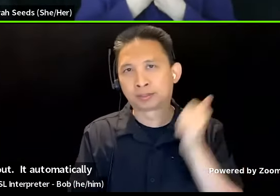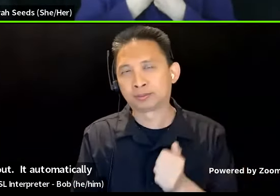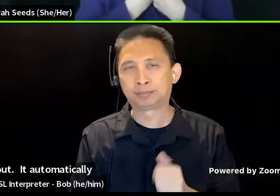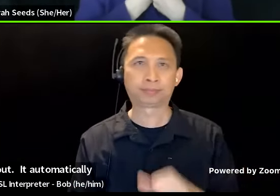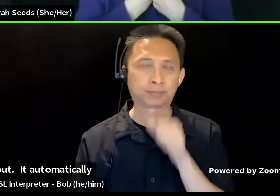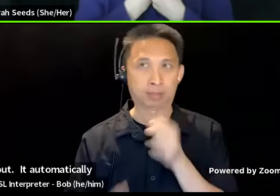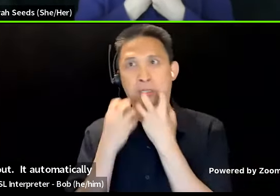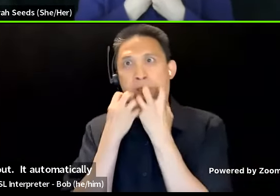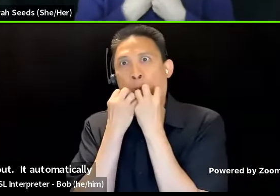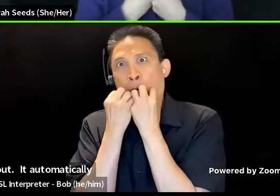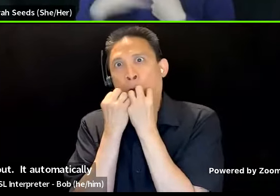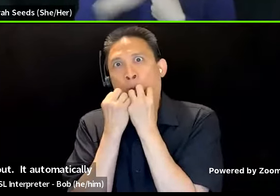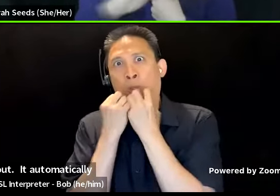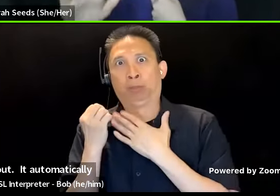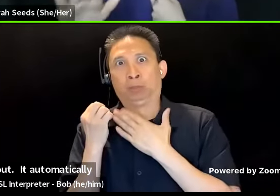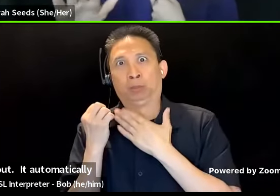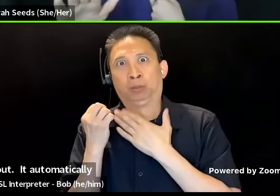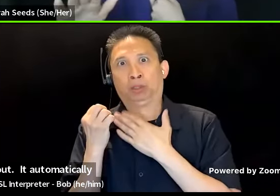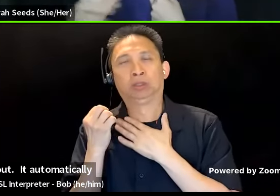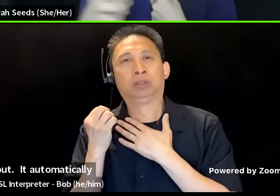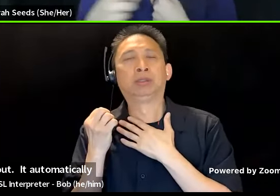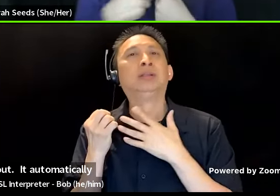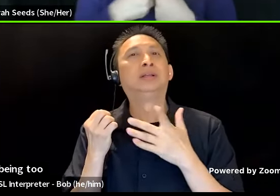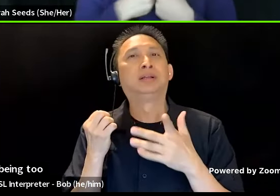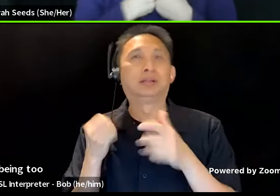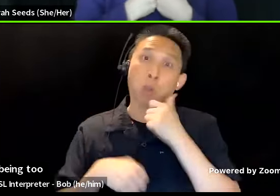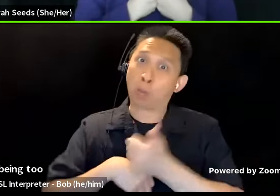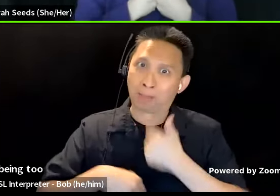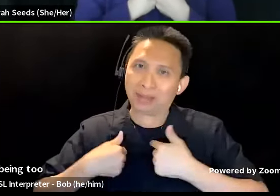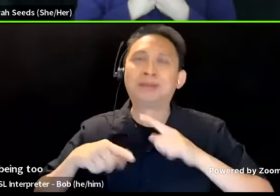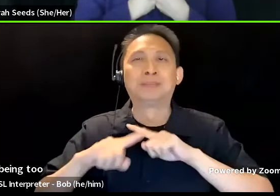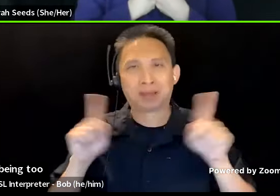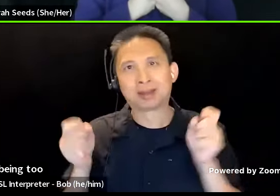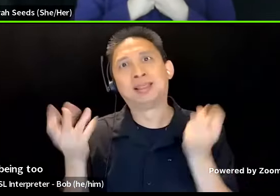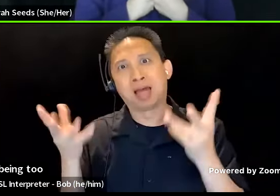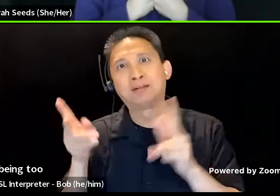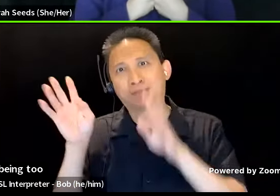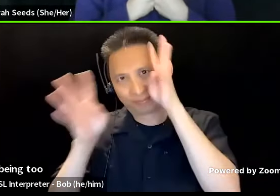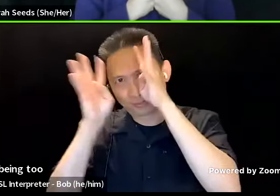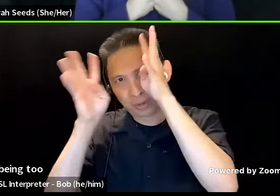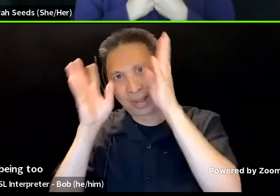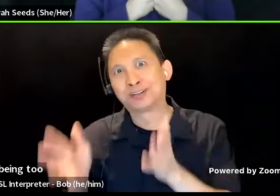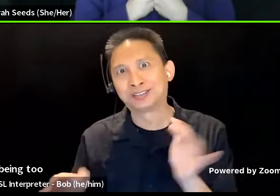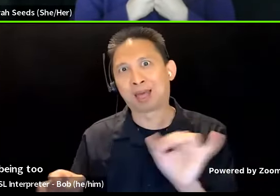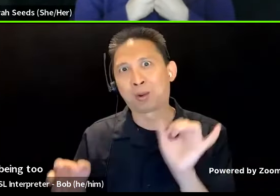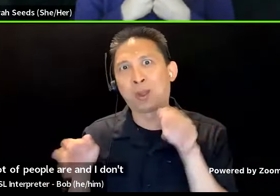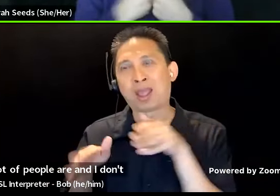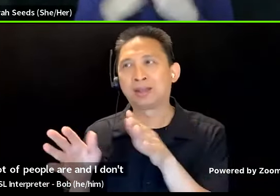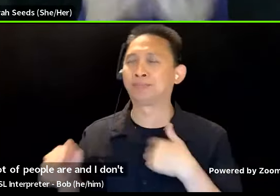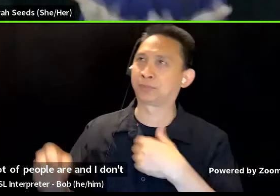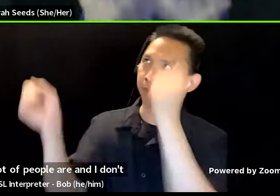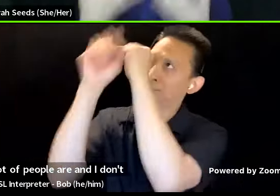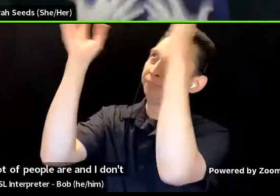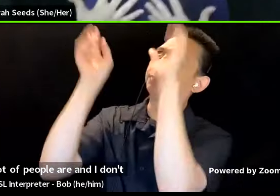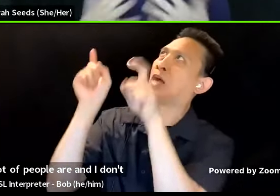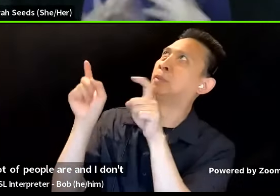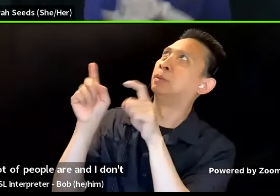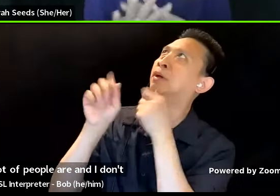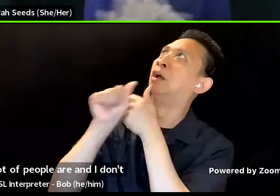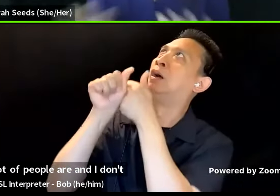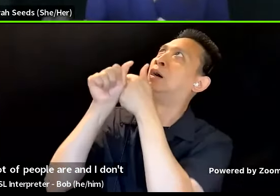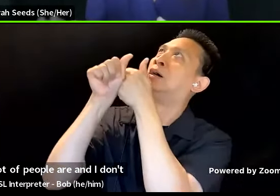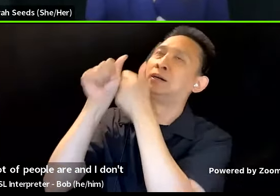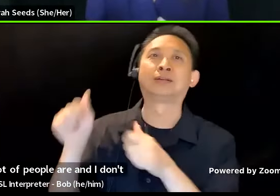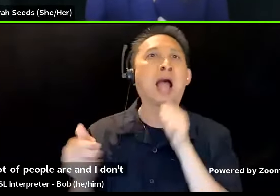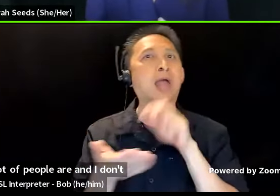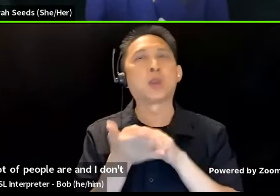my idea, which a lot of people are, and I don't blame you for that, they're like, no, this is what I had envisioned. I can't. I'm not saying budge and change